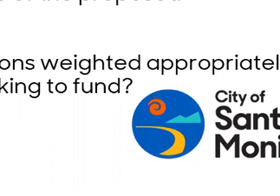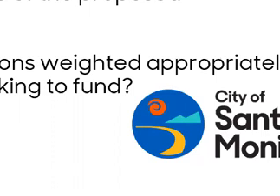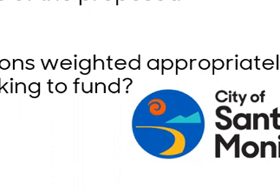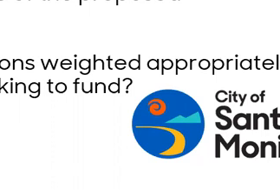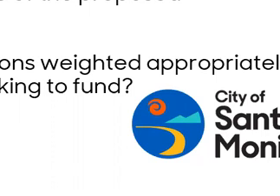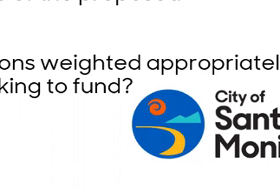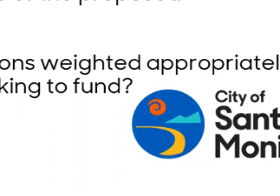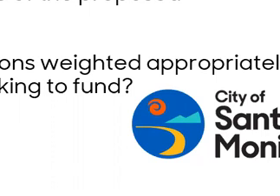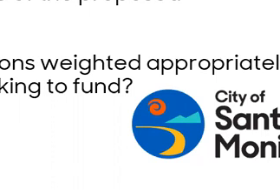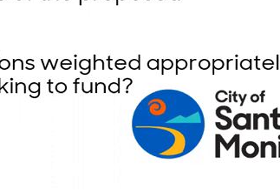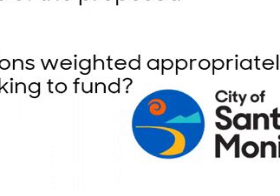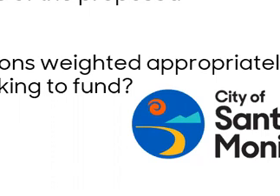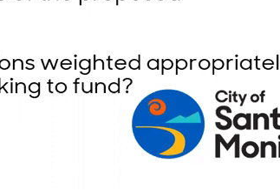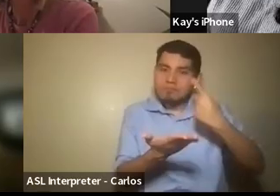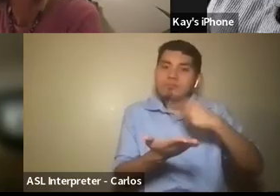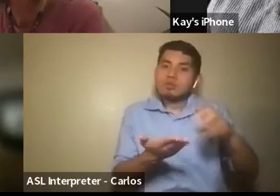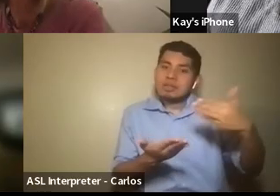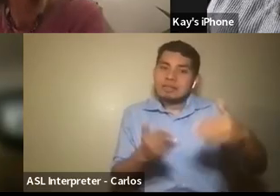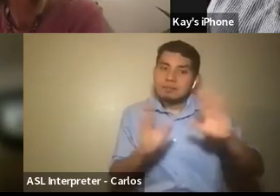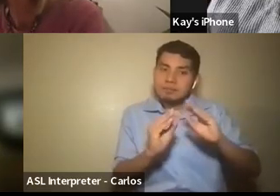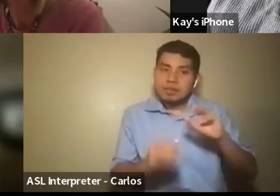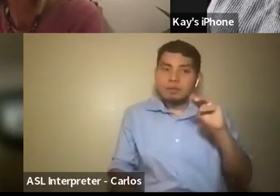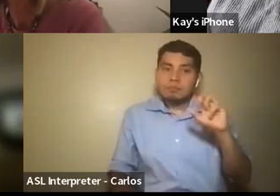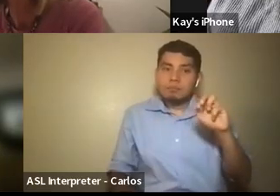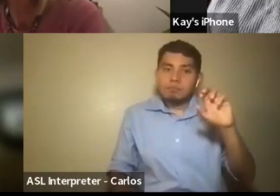discussion at our next meeting on March 28th.